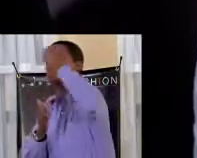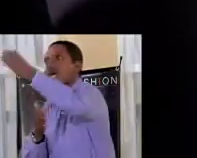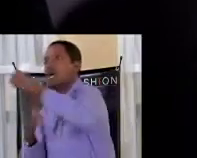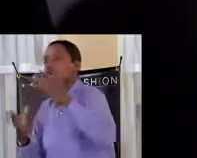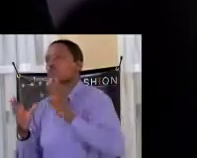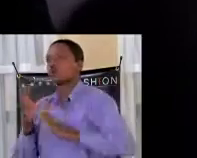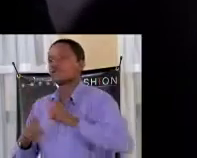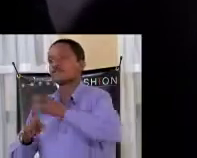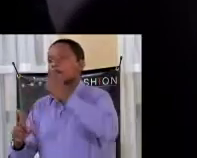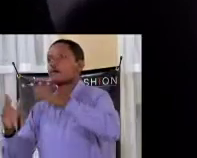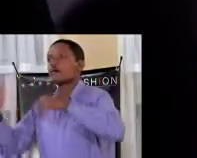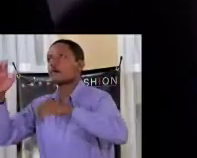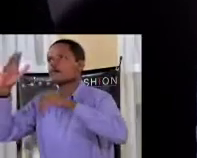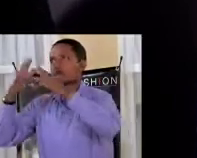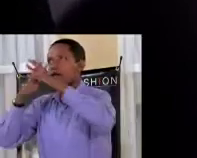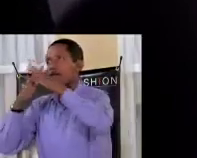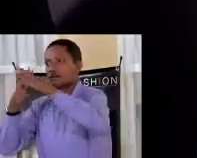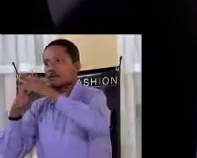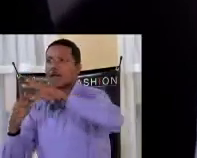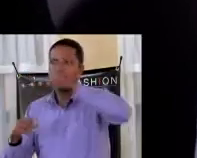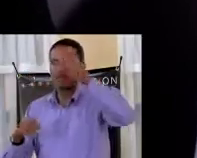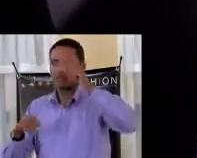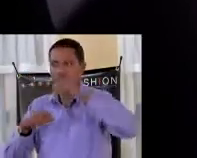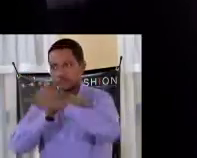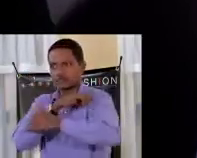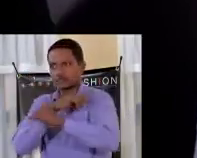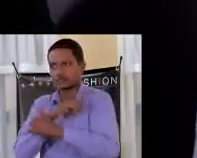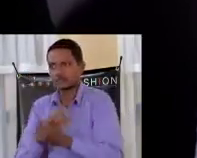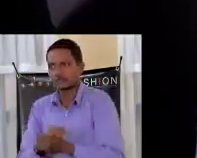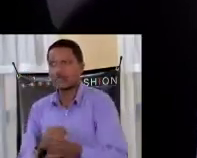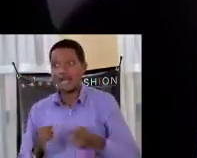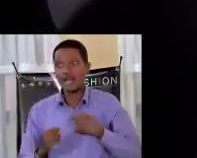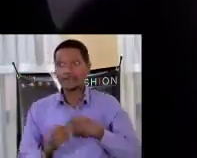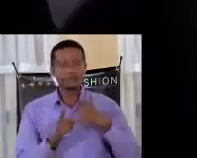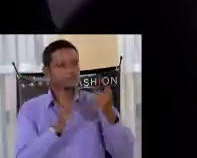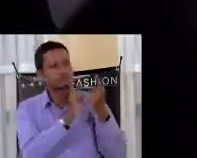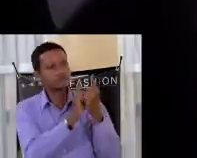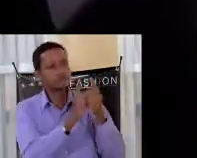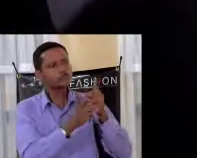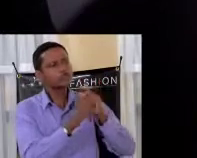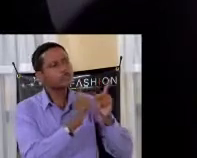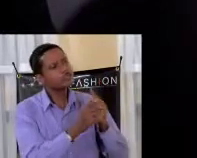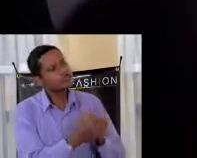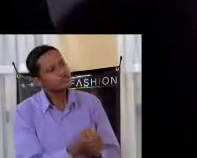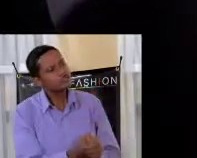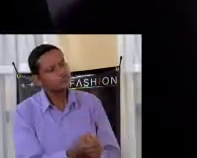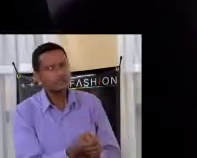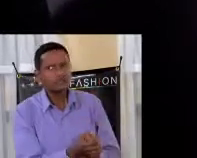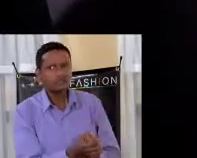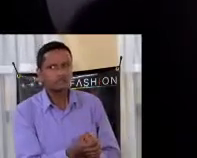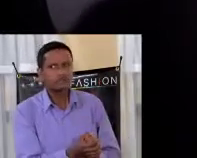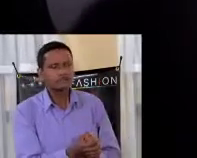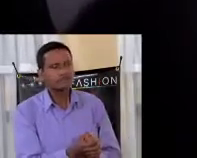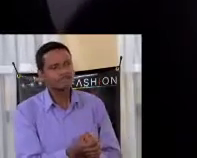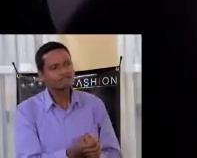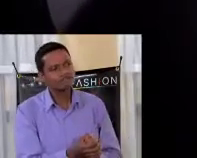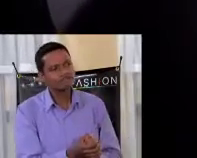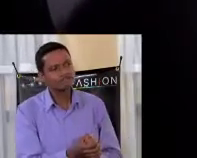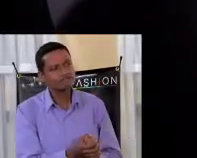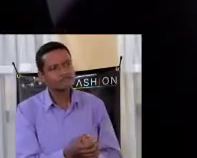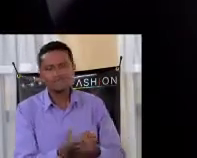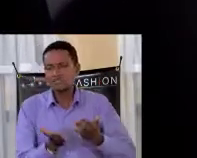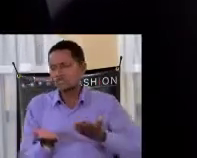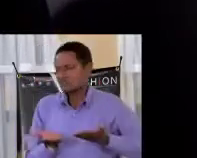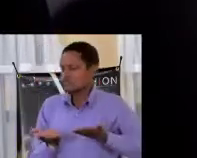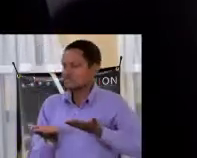trust it, they've tried it, they know it works. So I was talking to Michael and I was saying, you know what, it's more than just